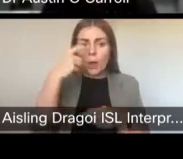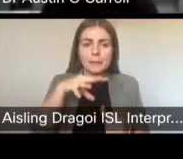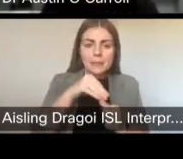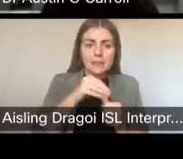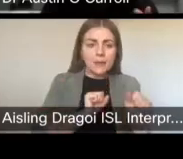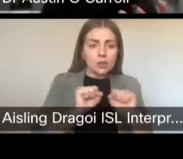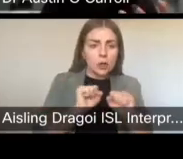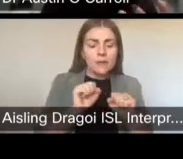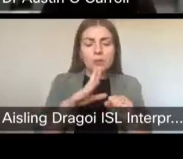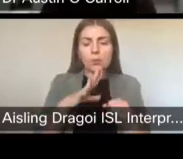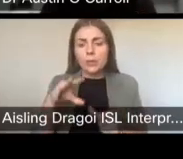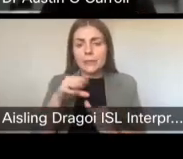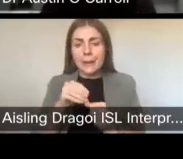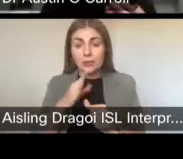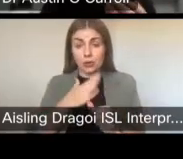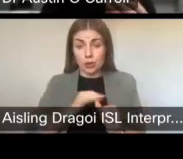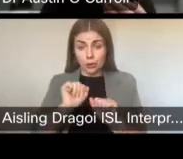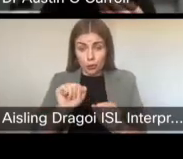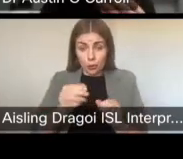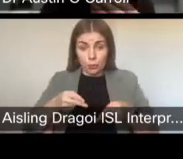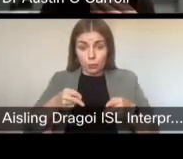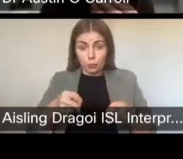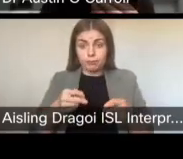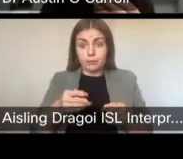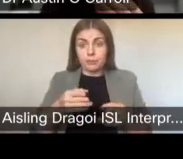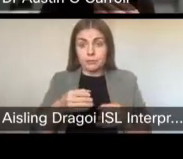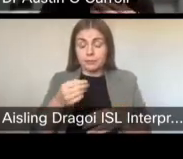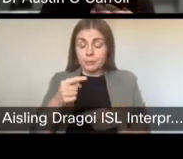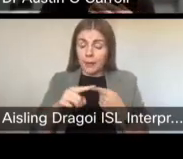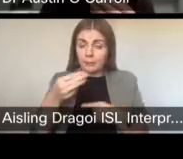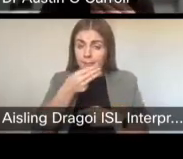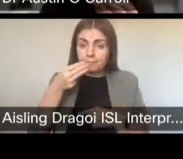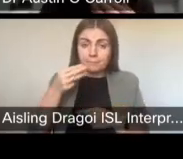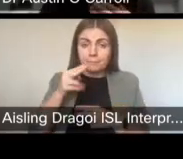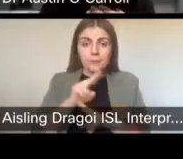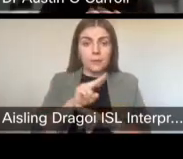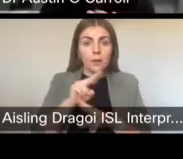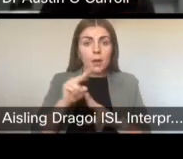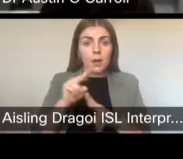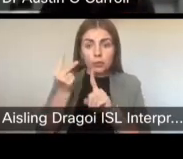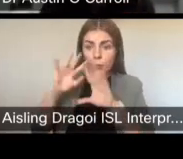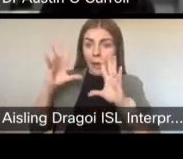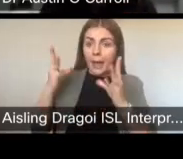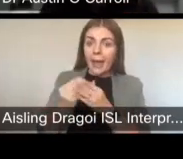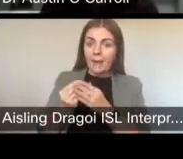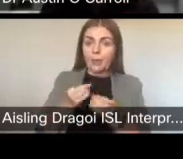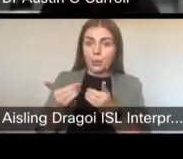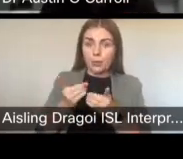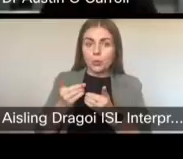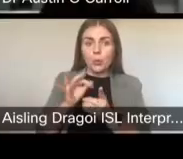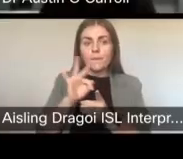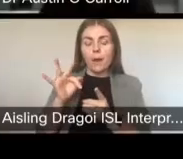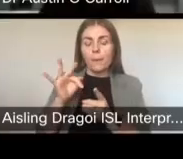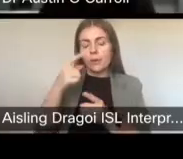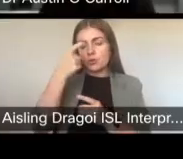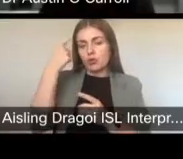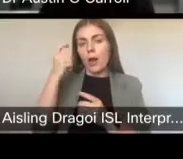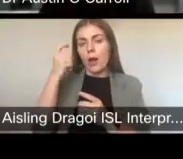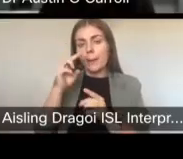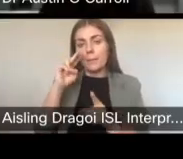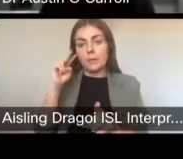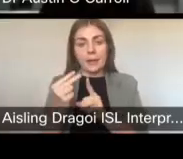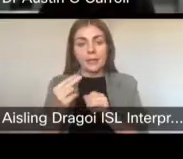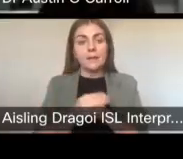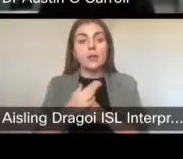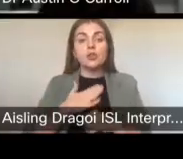an approach and a commitment not to review everything that you do from that perspective. Just to clarify, trauma-informed